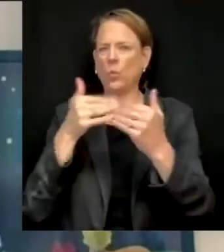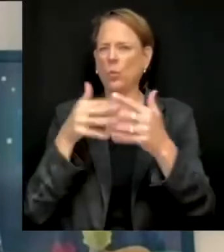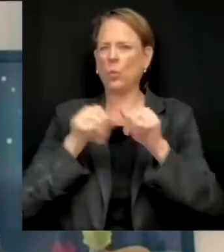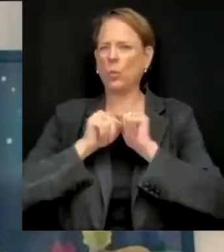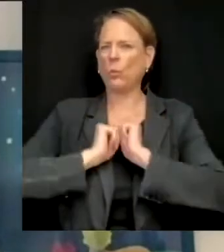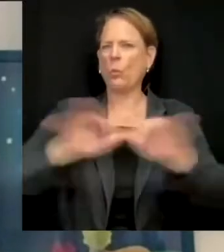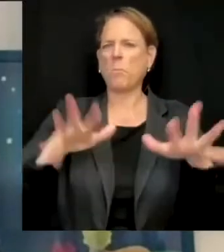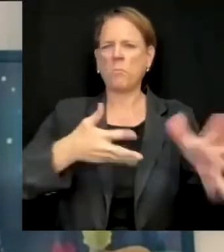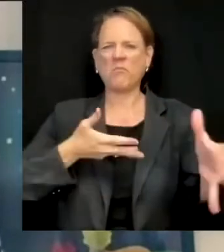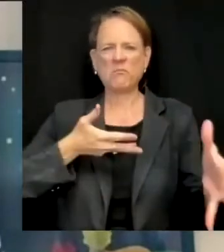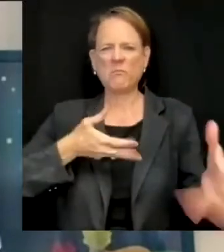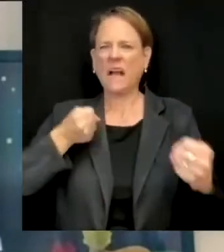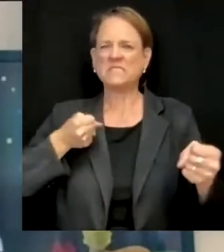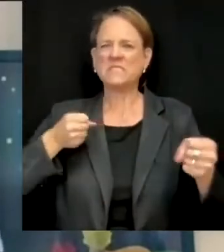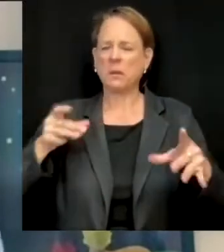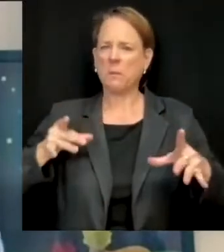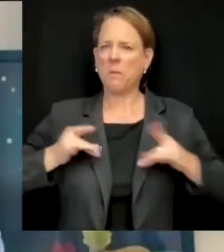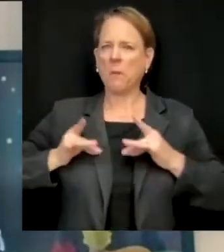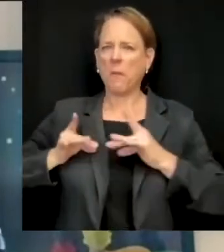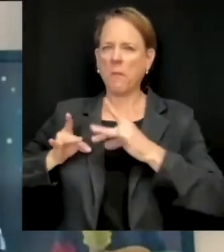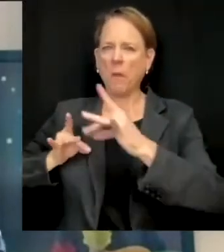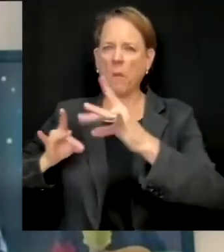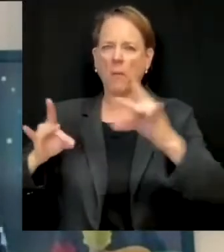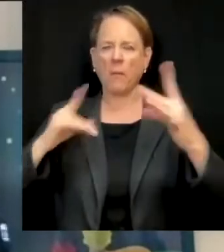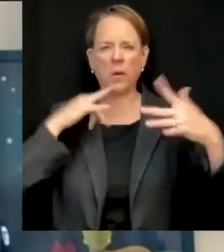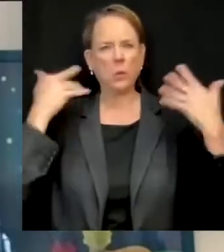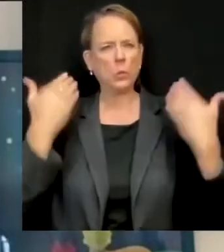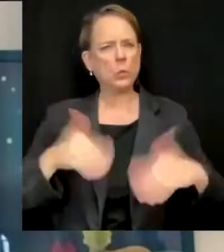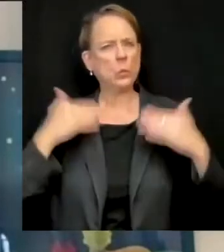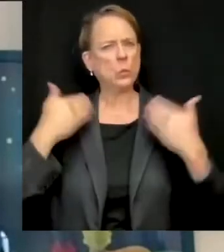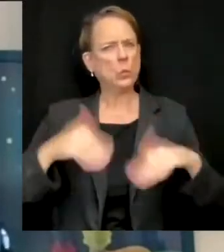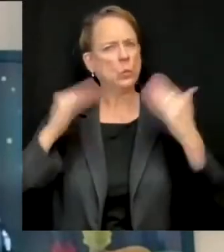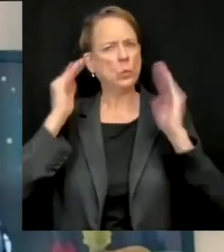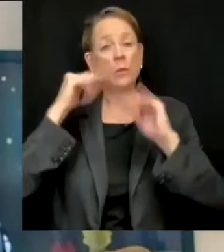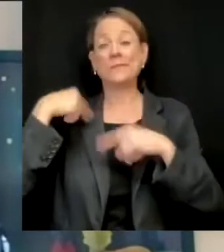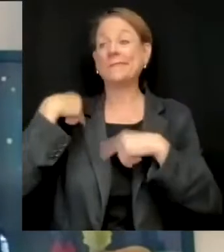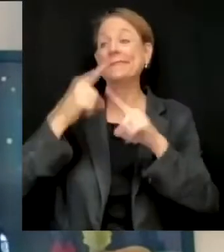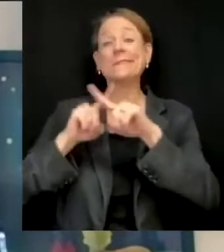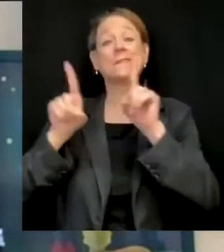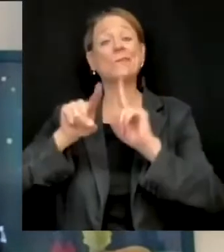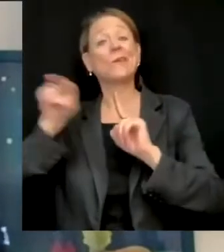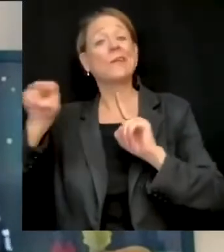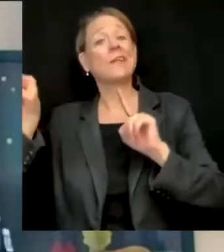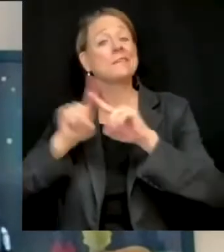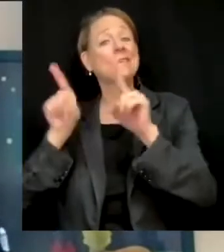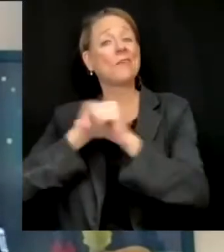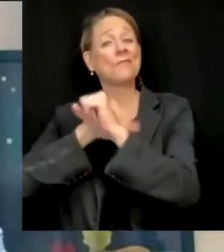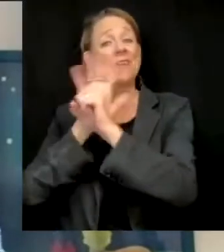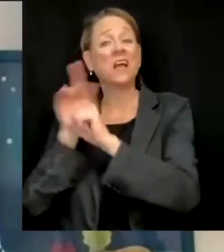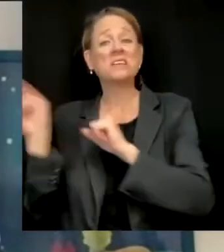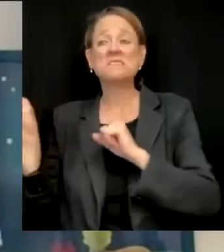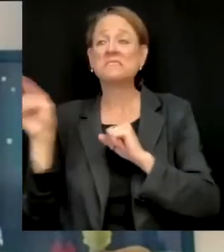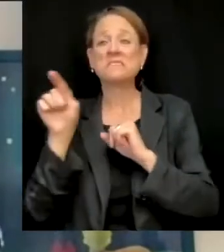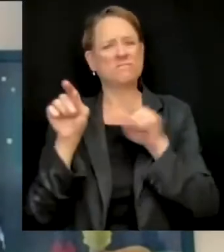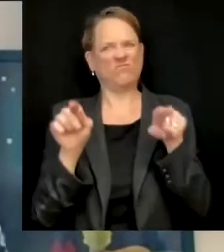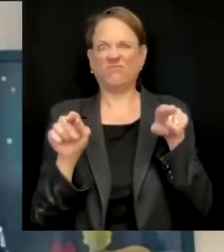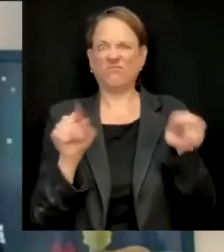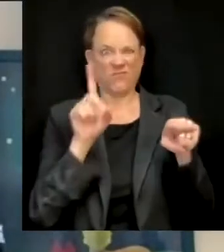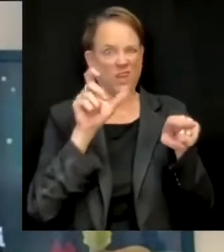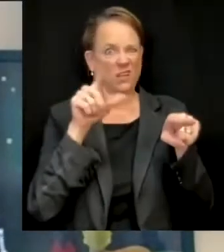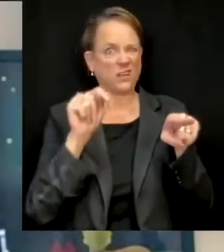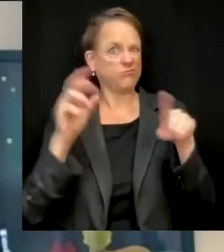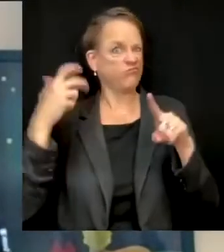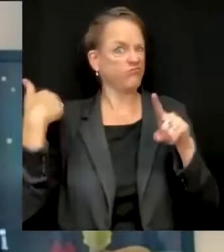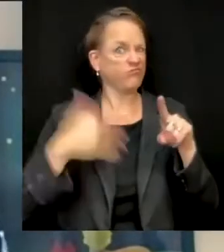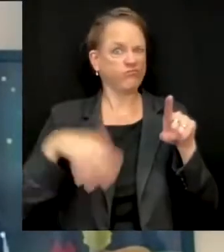form of COVID we have seen to date. And it will spread most effectively to those